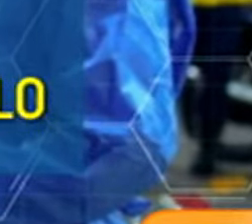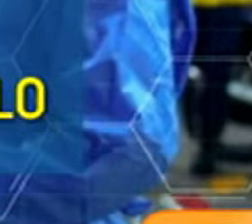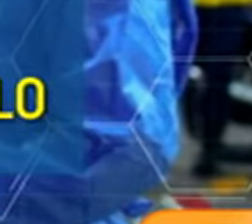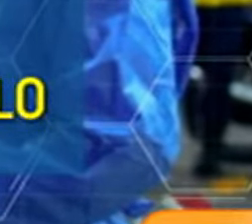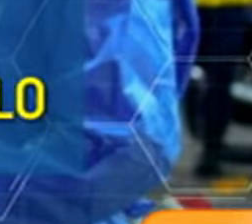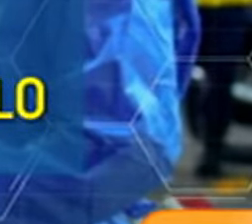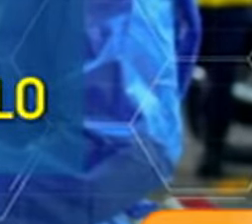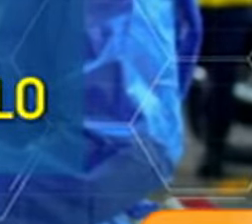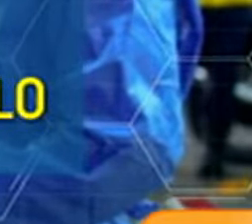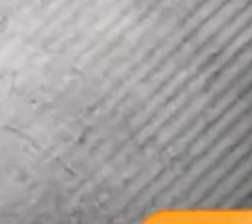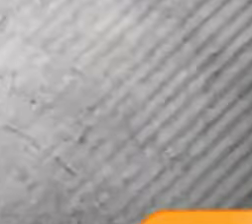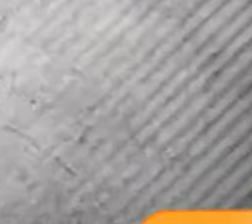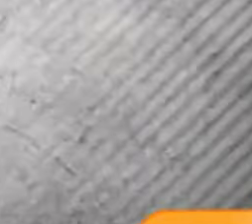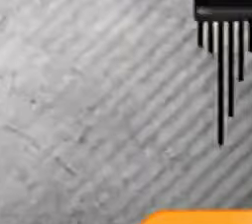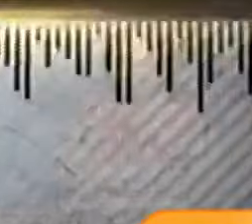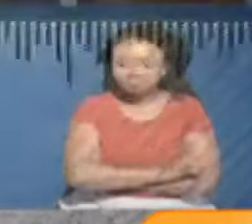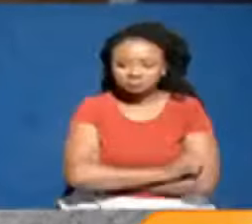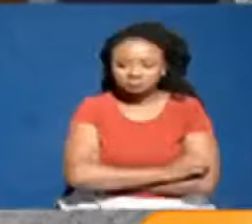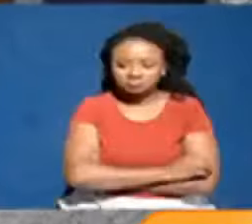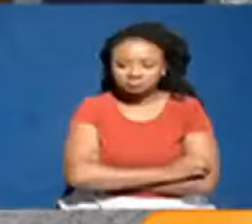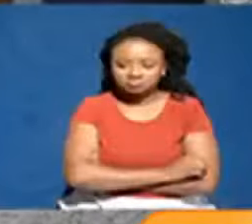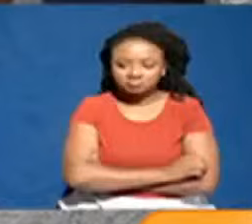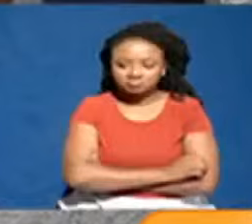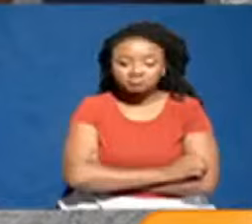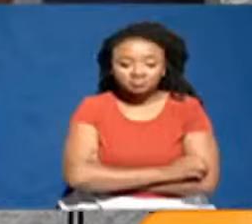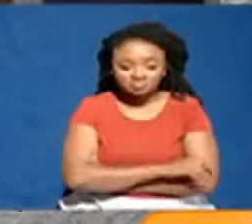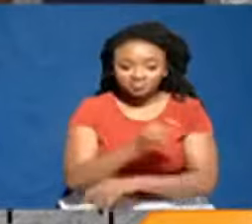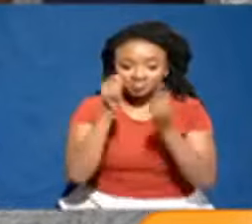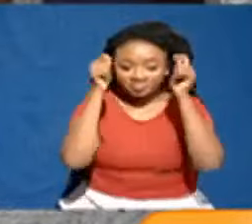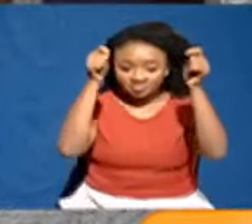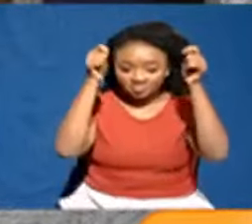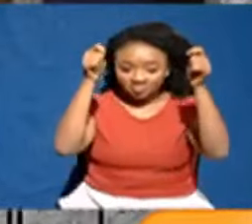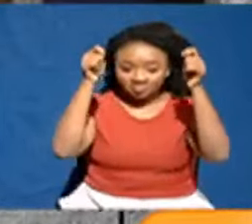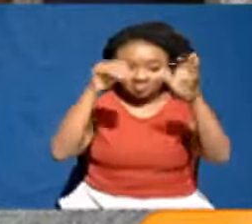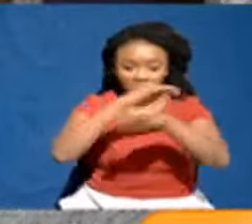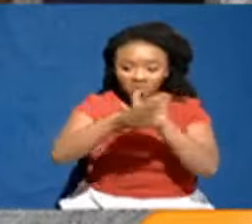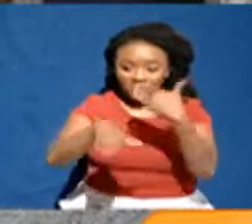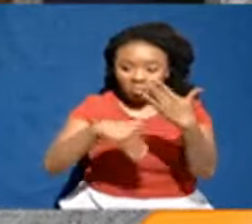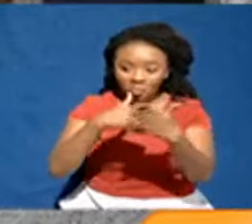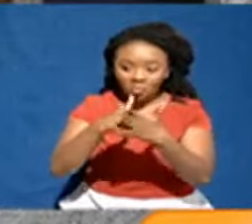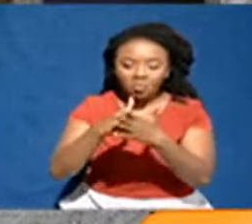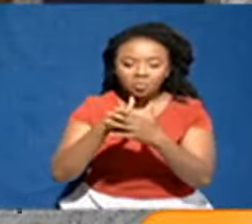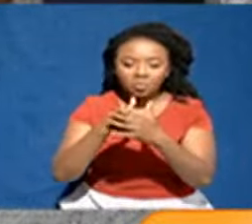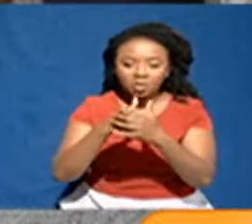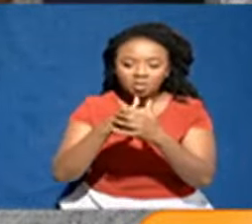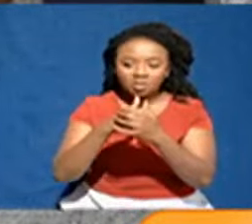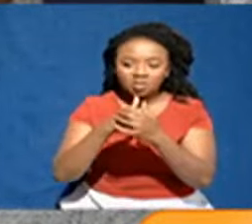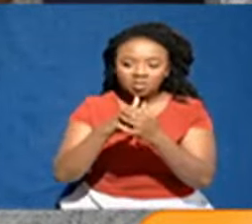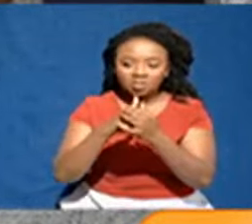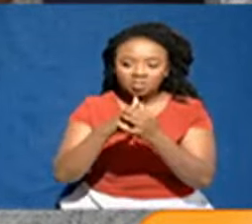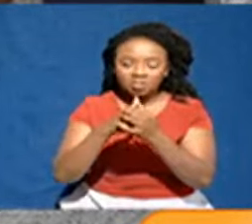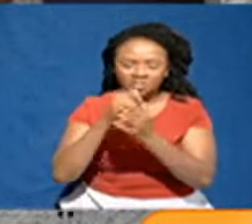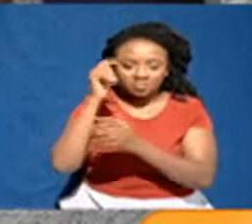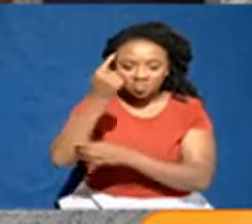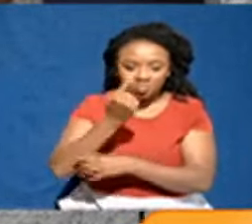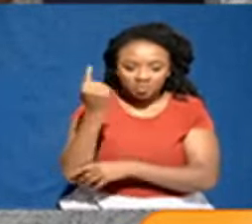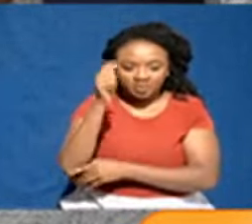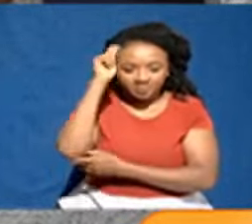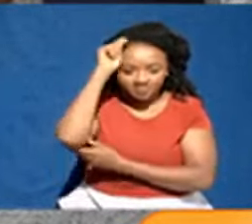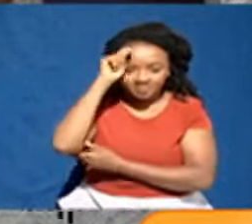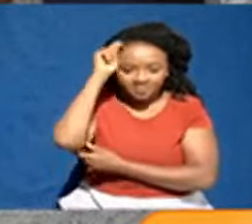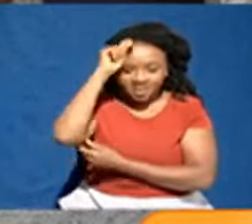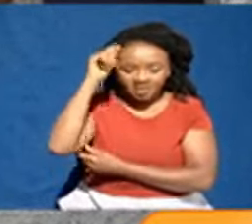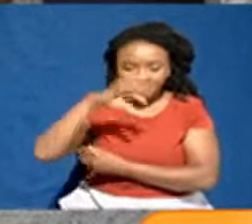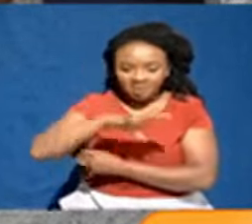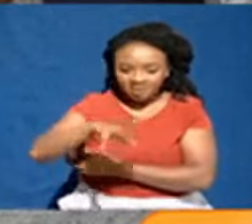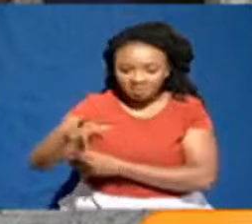for negotiations. For the strike that has been suspended, that is for only Tharaka Nithi County. For the rest of the counties, the strike is still